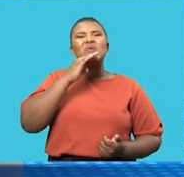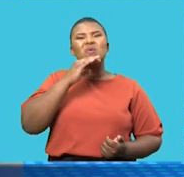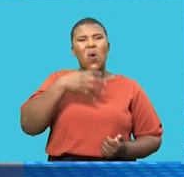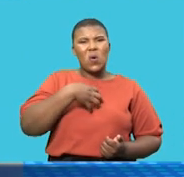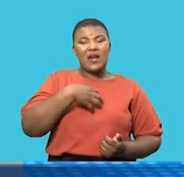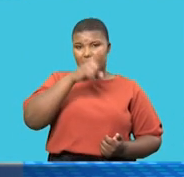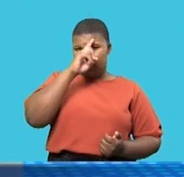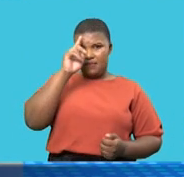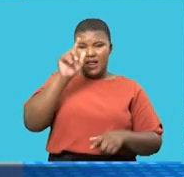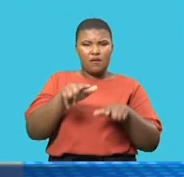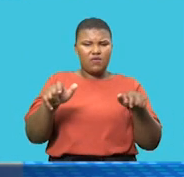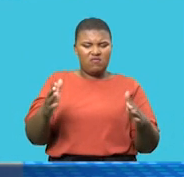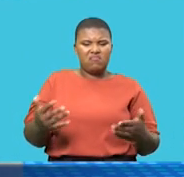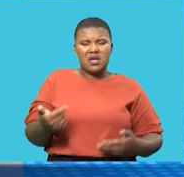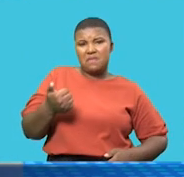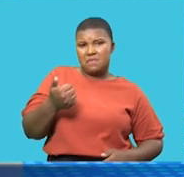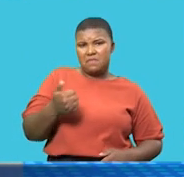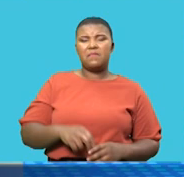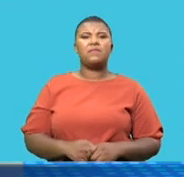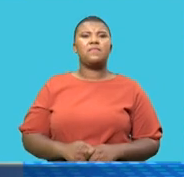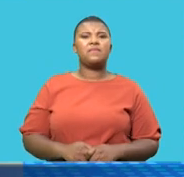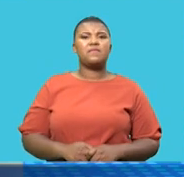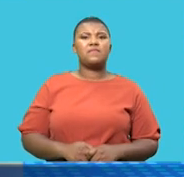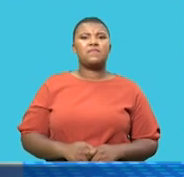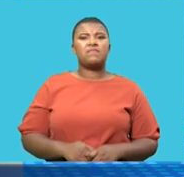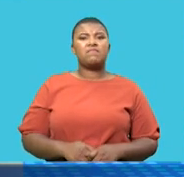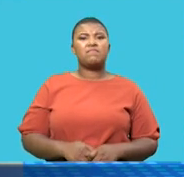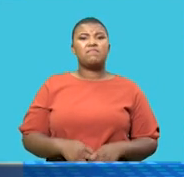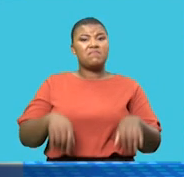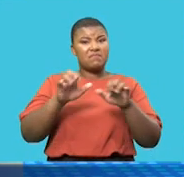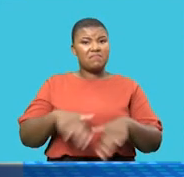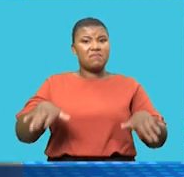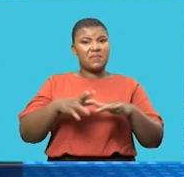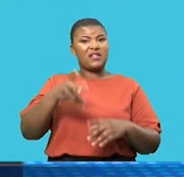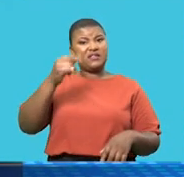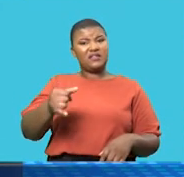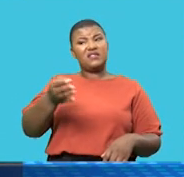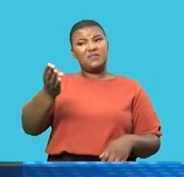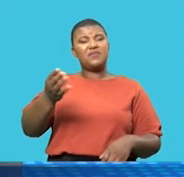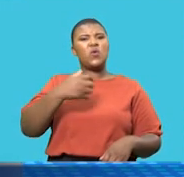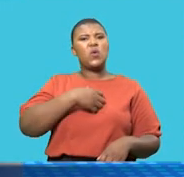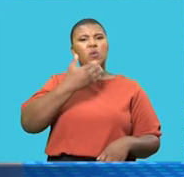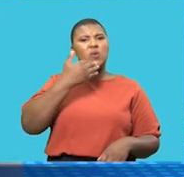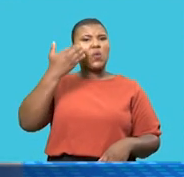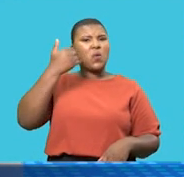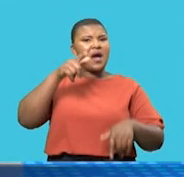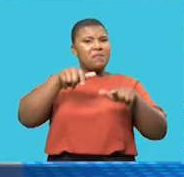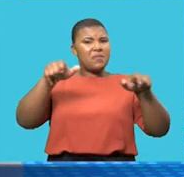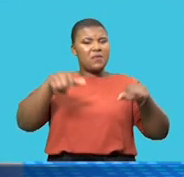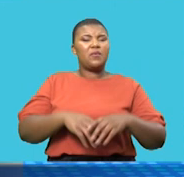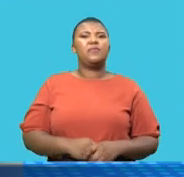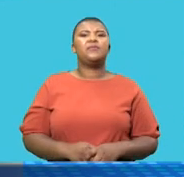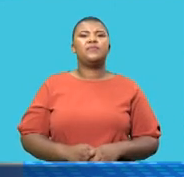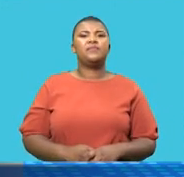is welcomed. The majority of this land still belongs in the hands of the white people, particularly